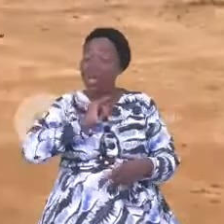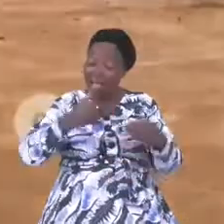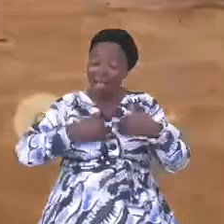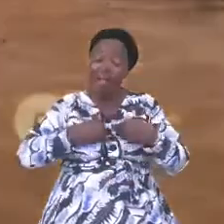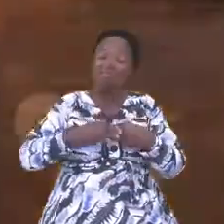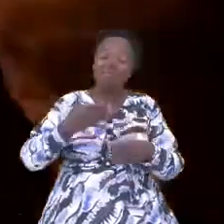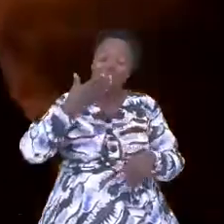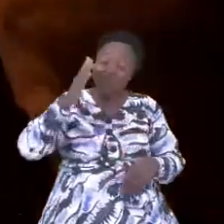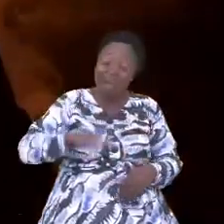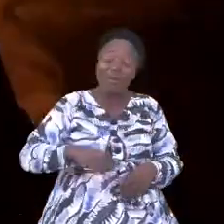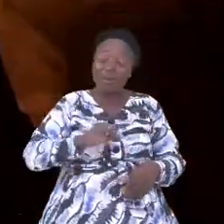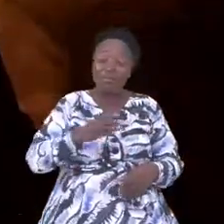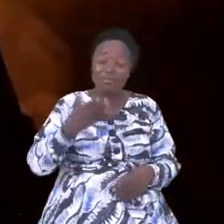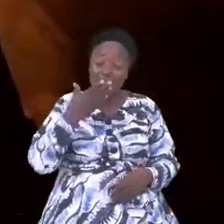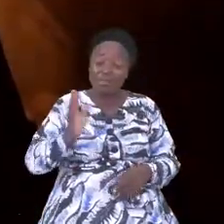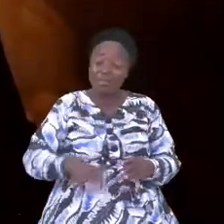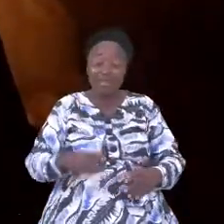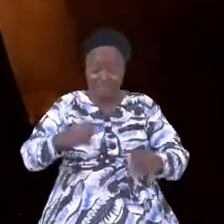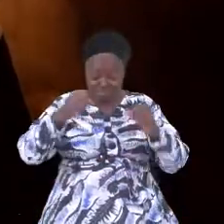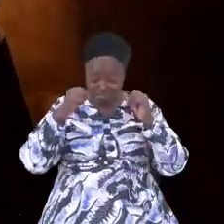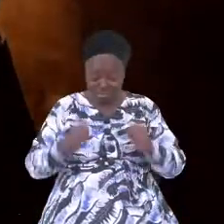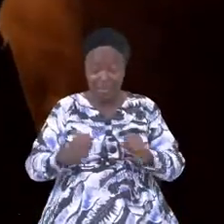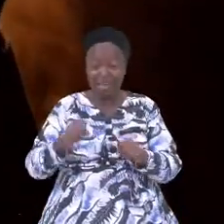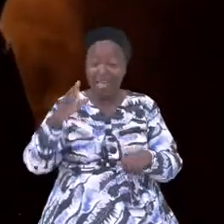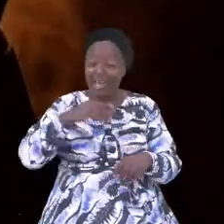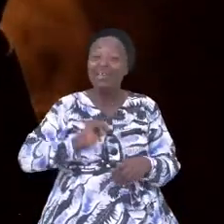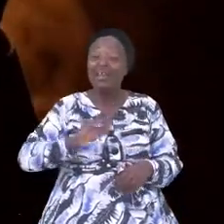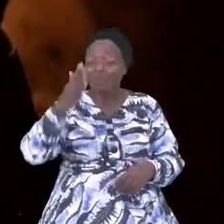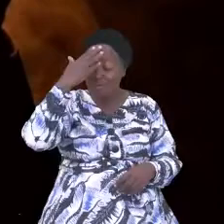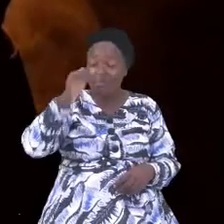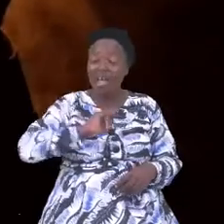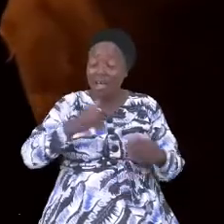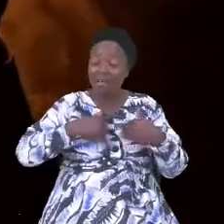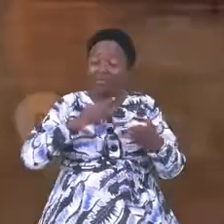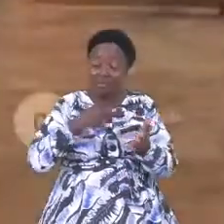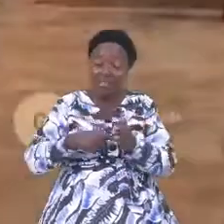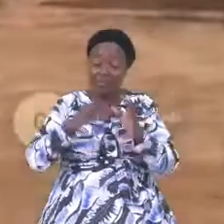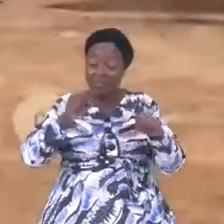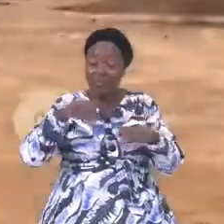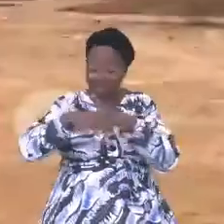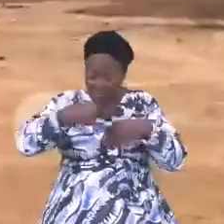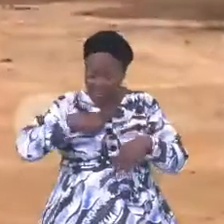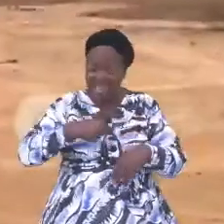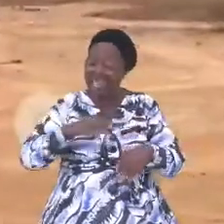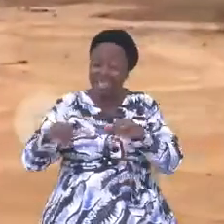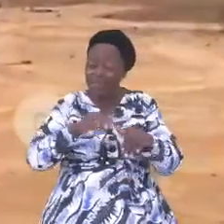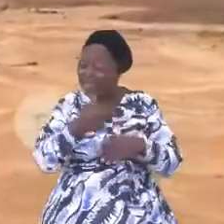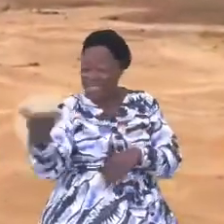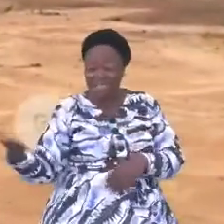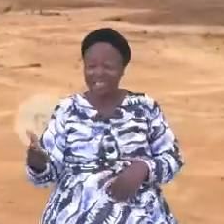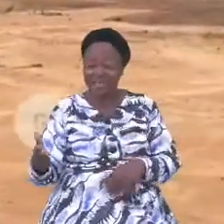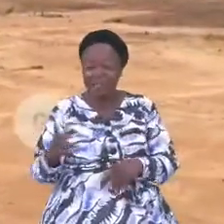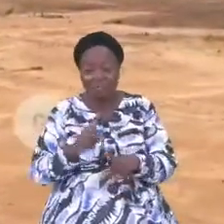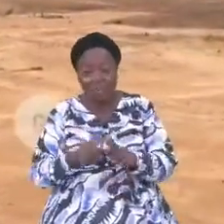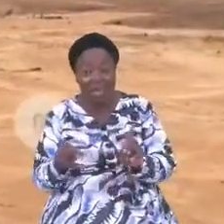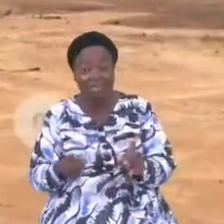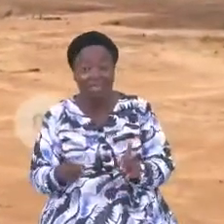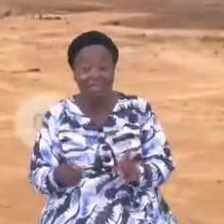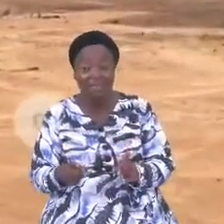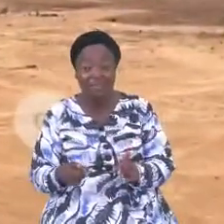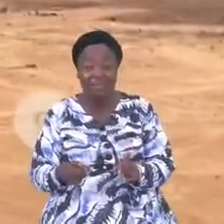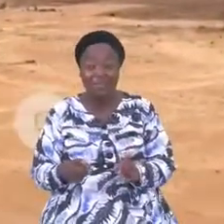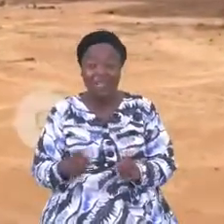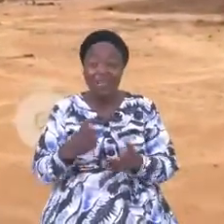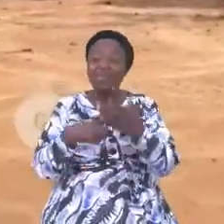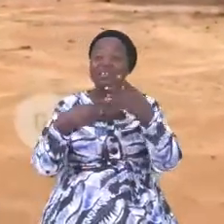know they allow people to sleep. And they disturb. They say, first way they serve devil. You know,